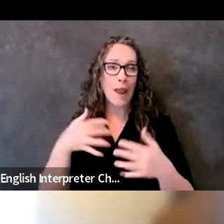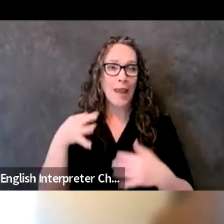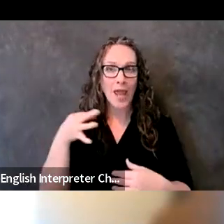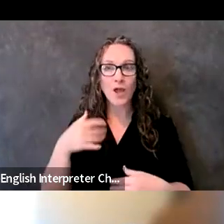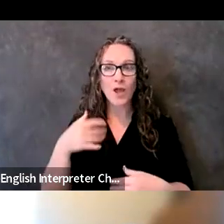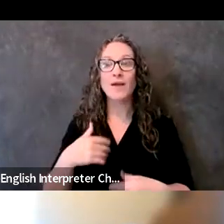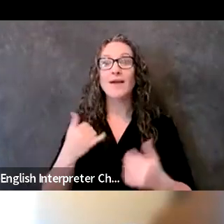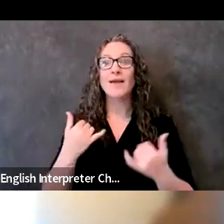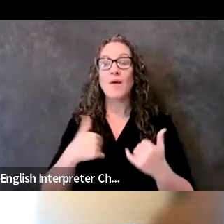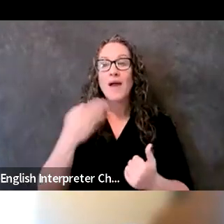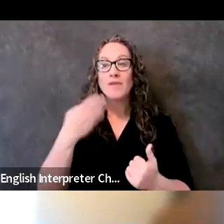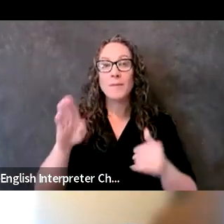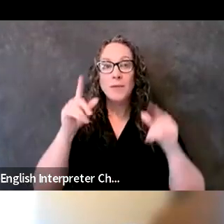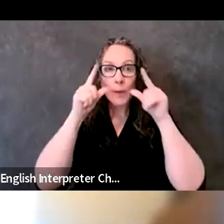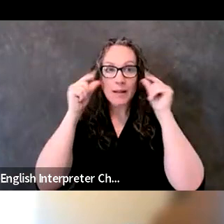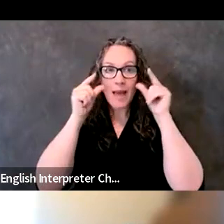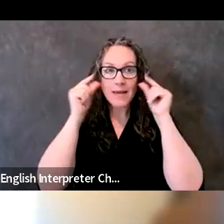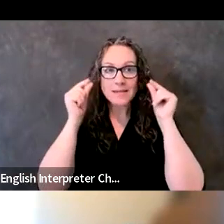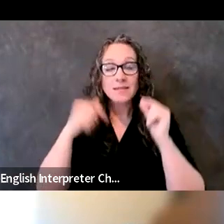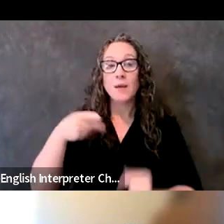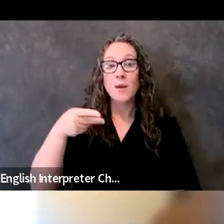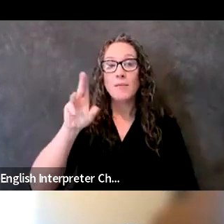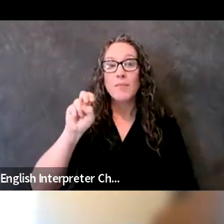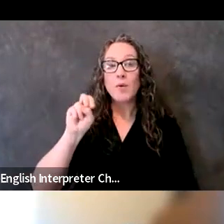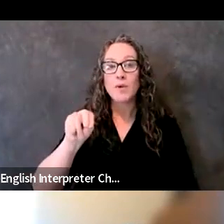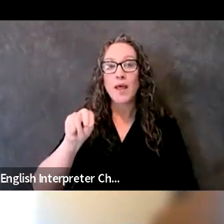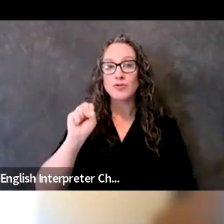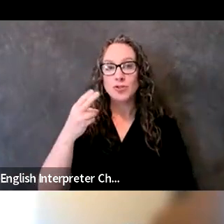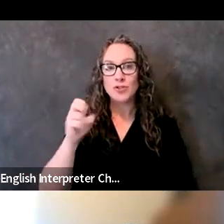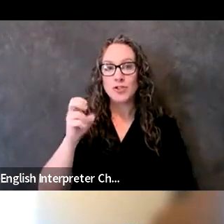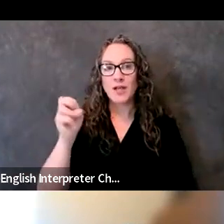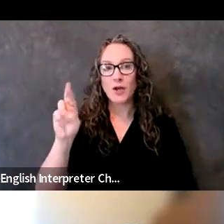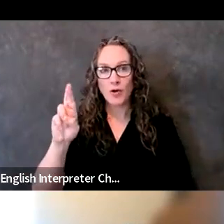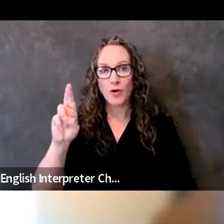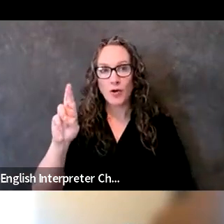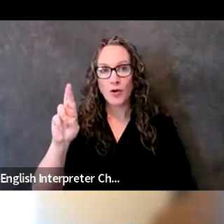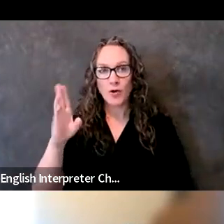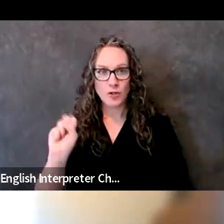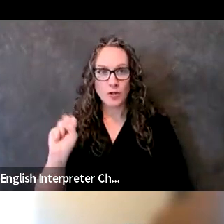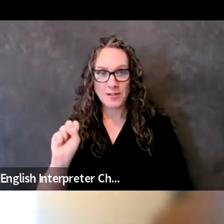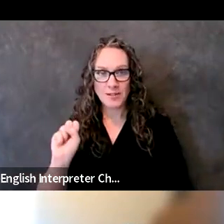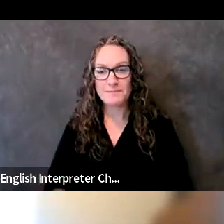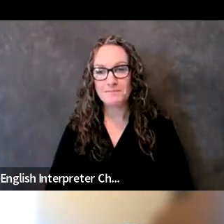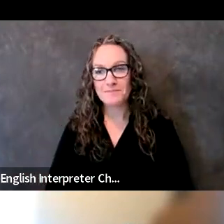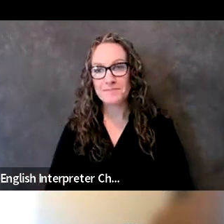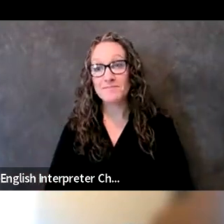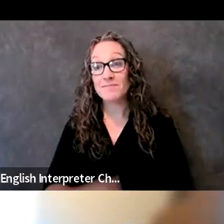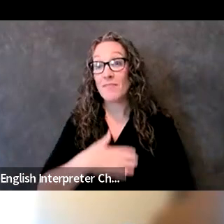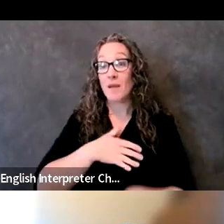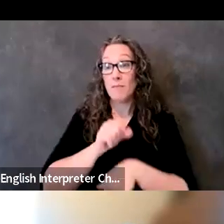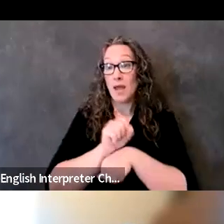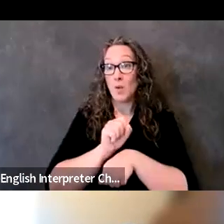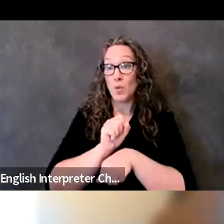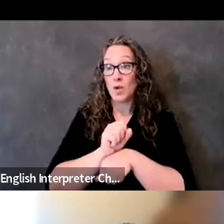blue glasses, and my pronouns are she, her, and hers. The work that I have done, I sit